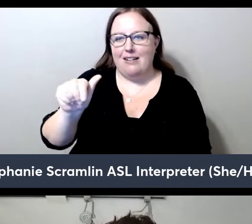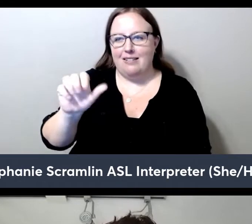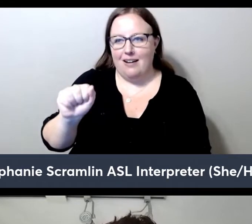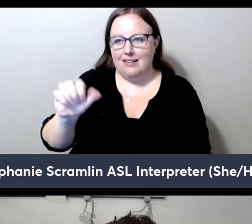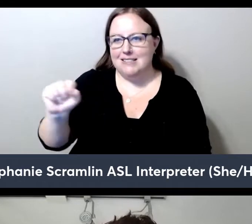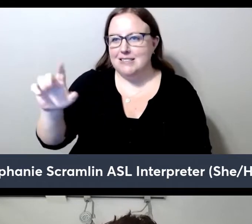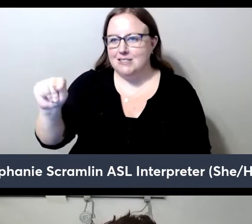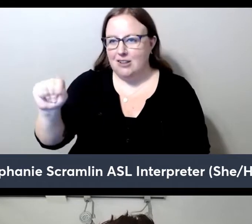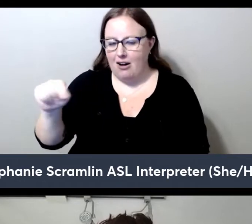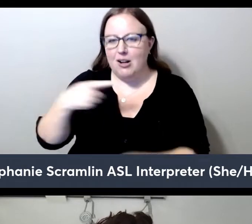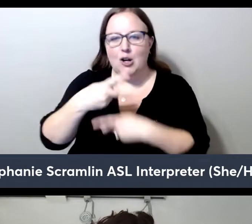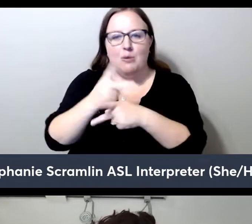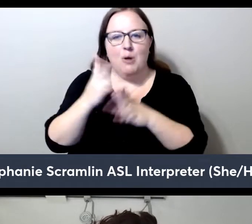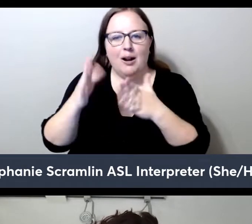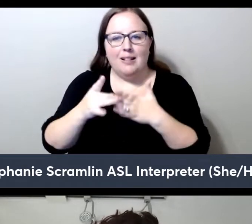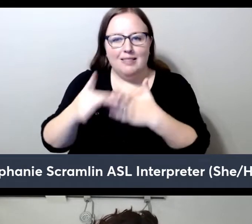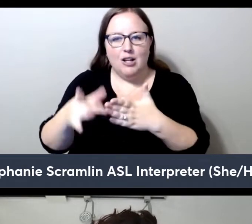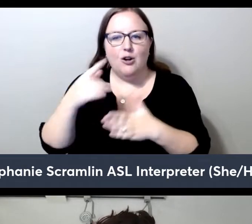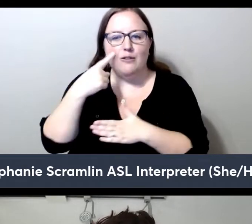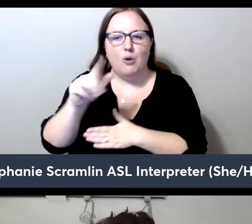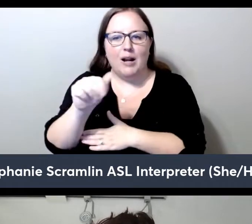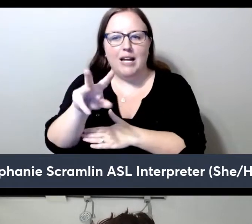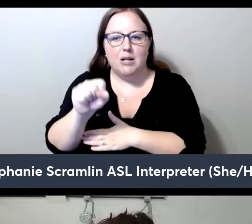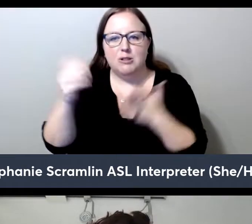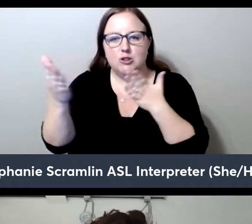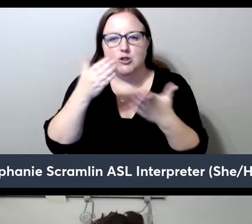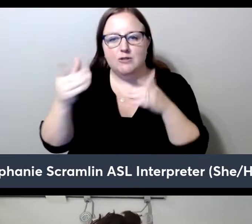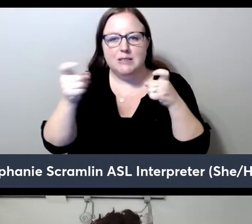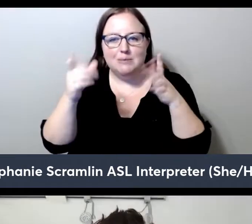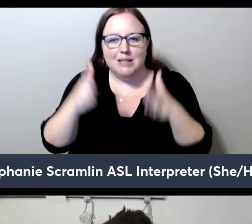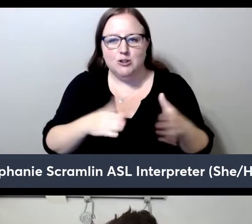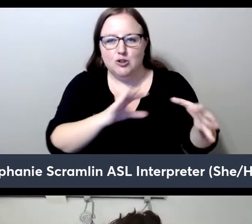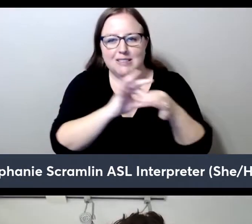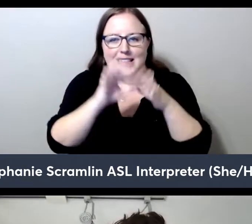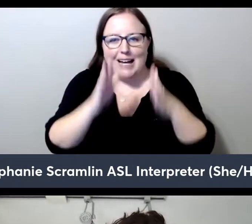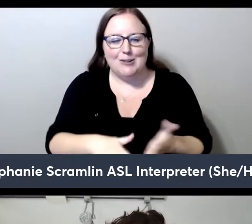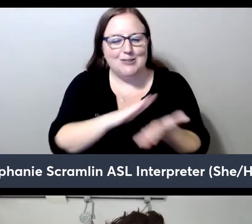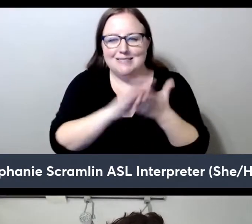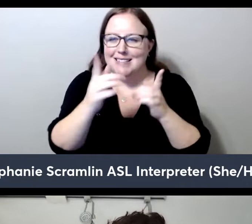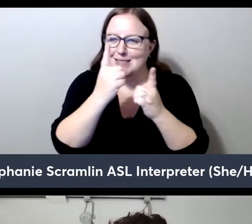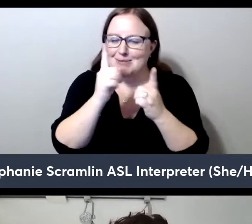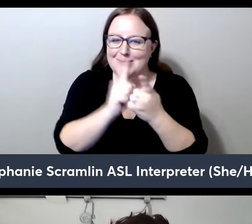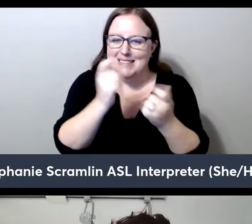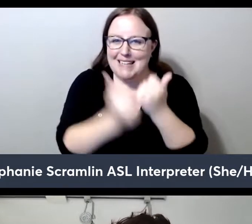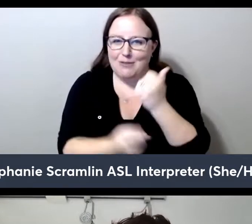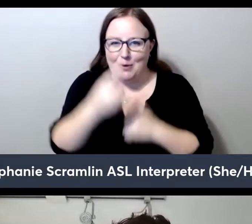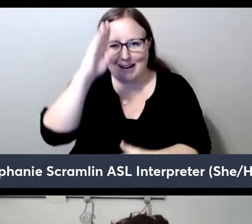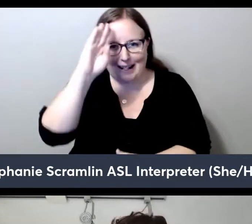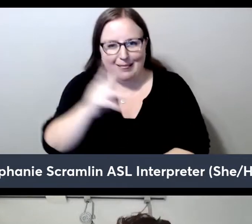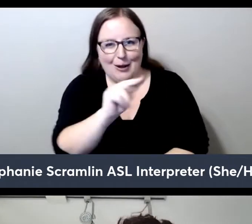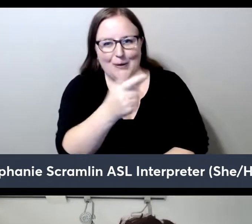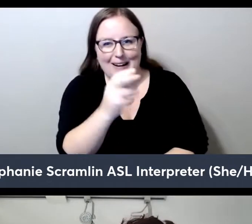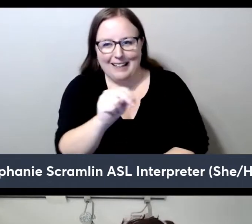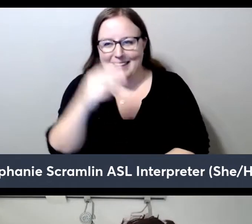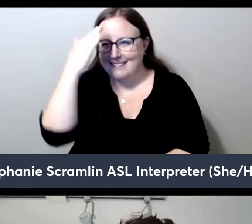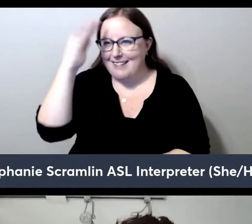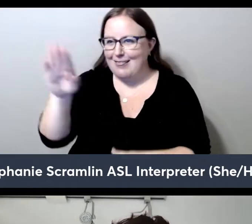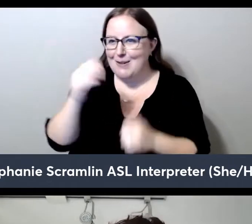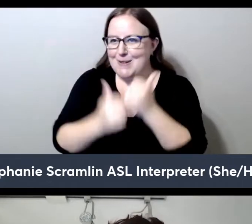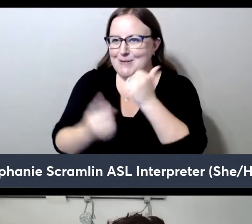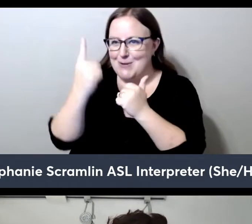product leader for the AWS Service Management Connectors. Nice to meet everybody. Hi, Nathan. Hi, everyone.